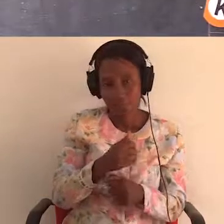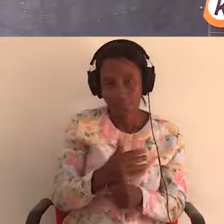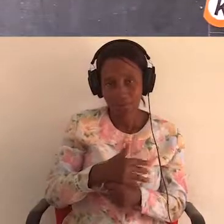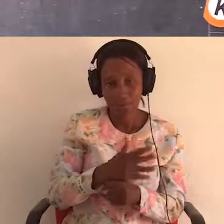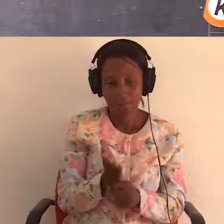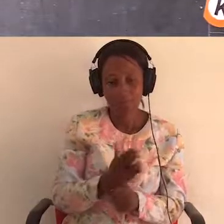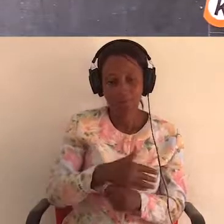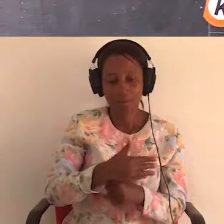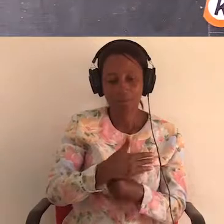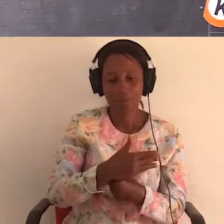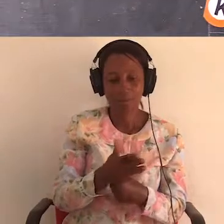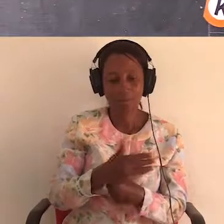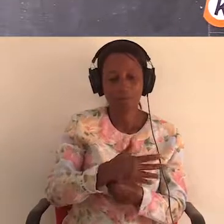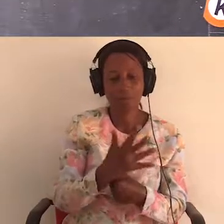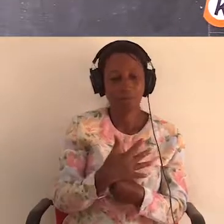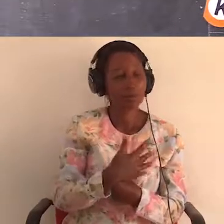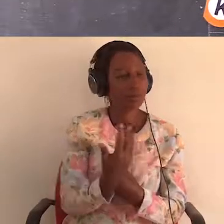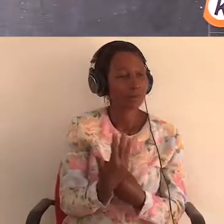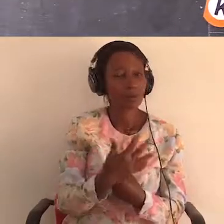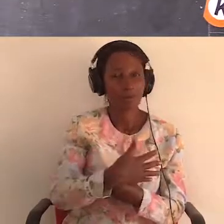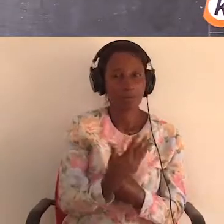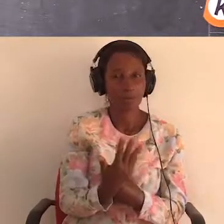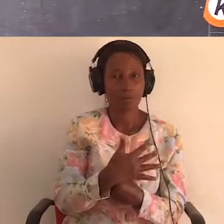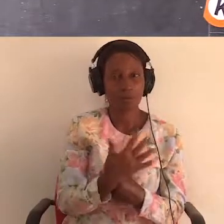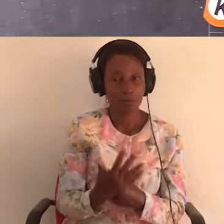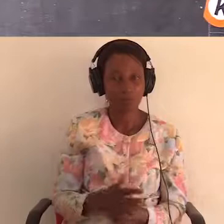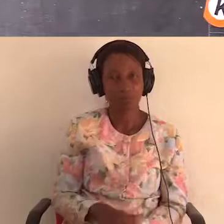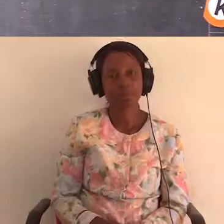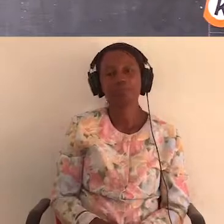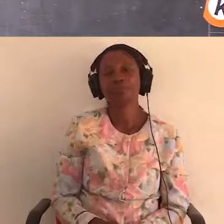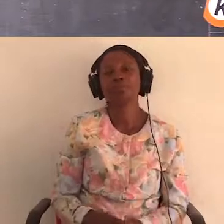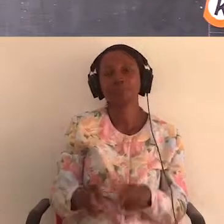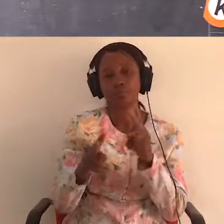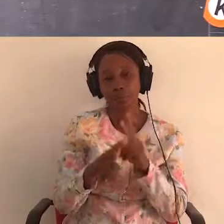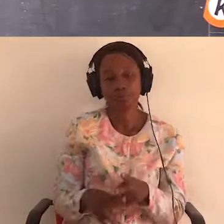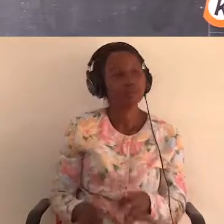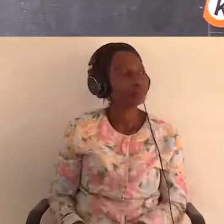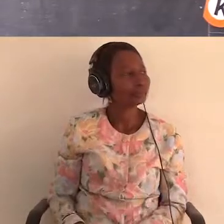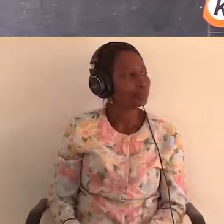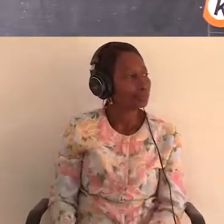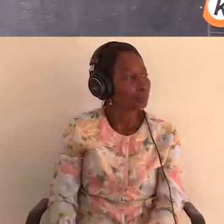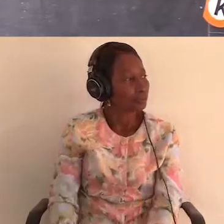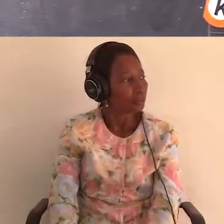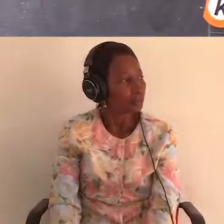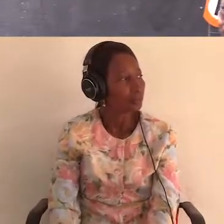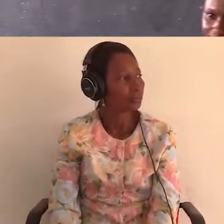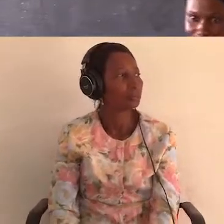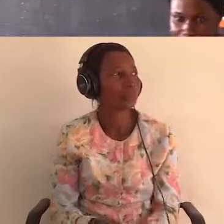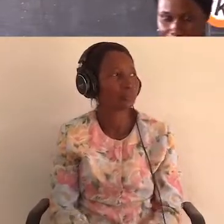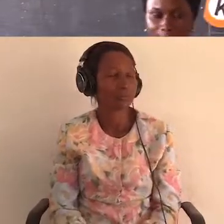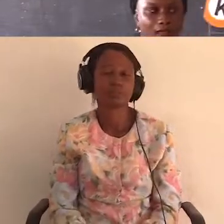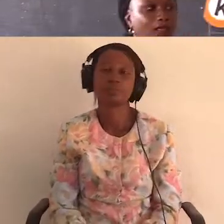Banda tefrikata. Ndu nyawi nyan sakuler. Sakuler ndu nyawi nyan. Ndela ka bak nyawi